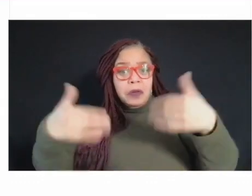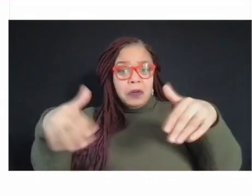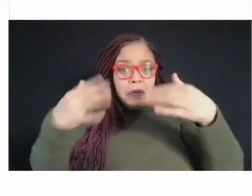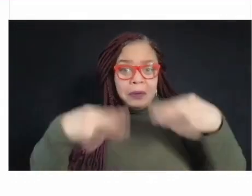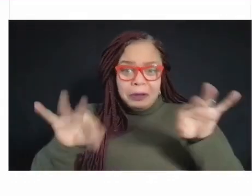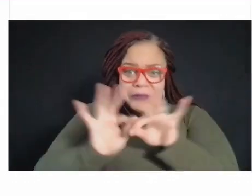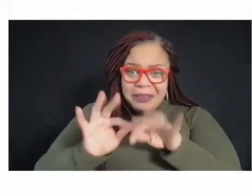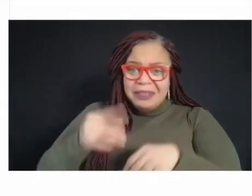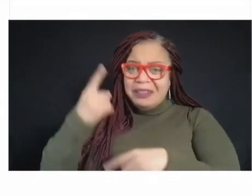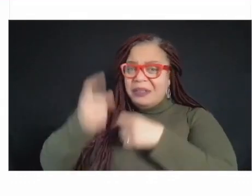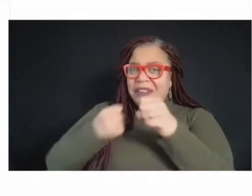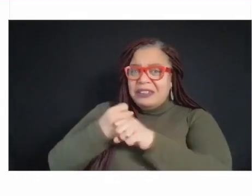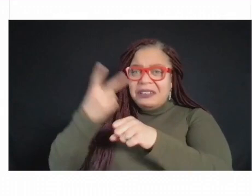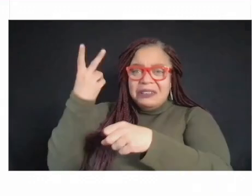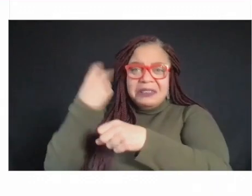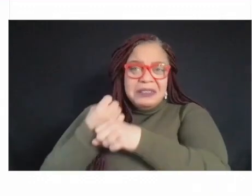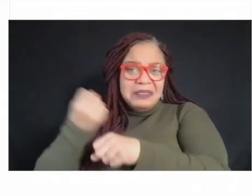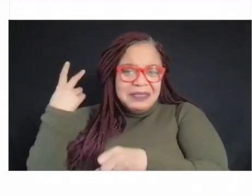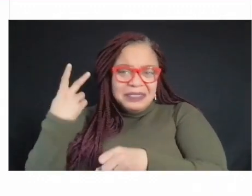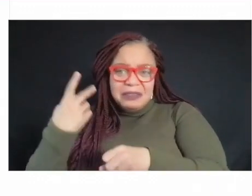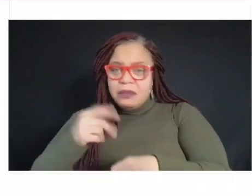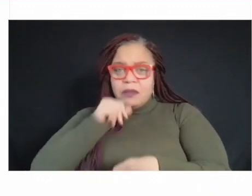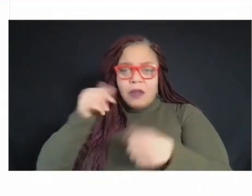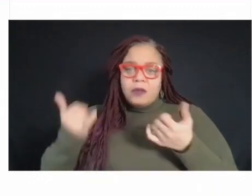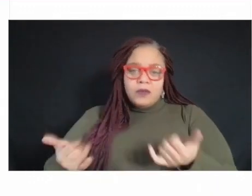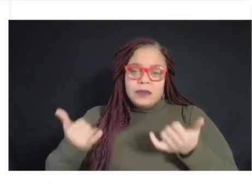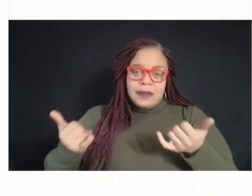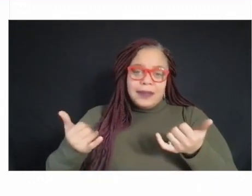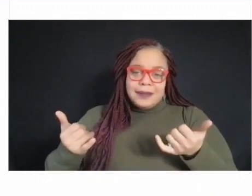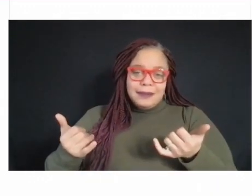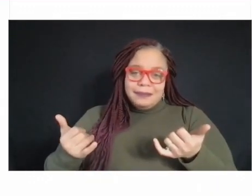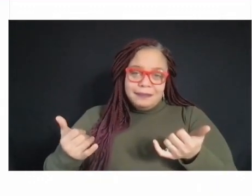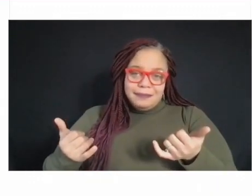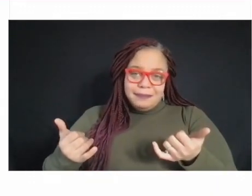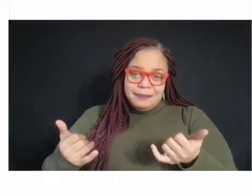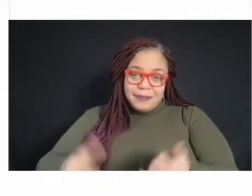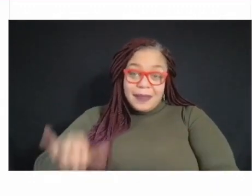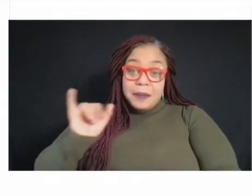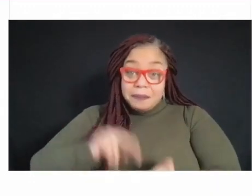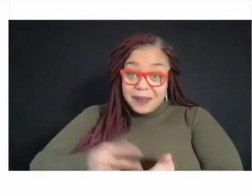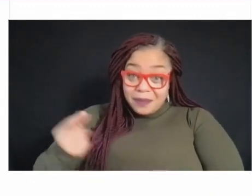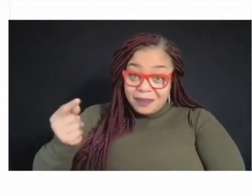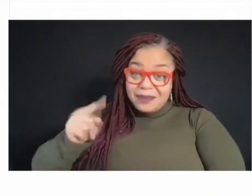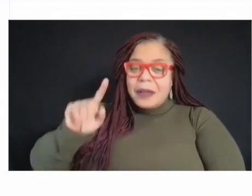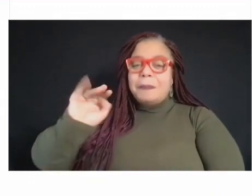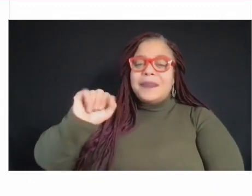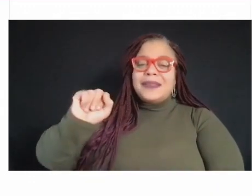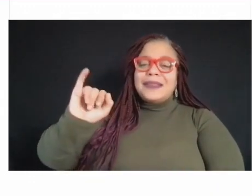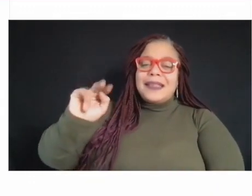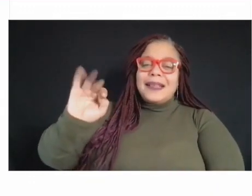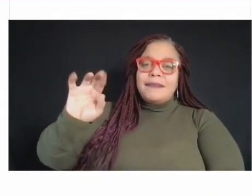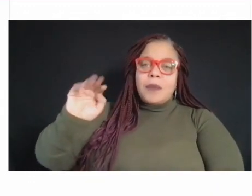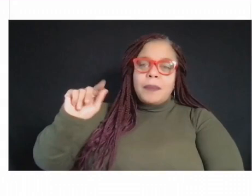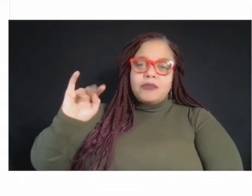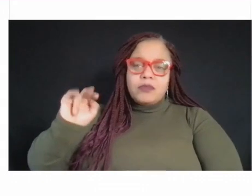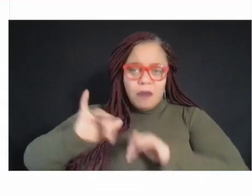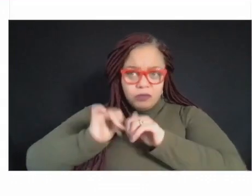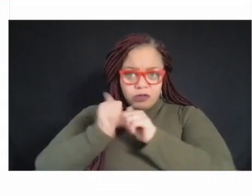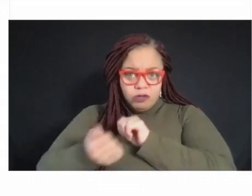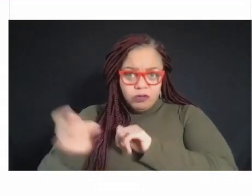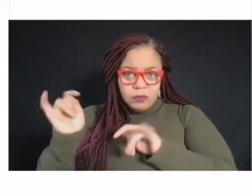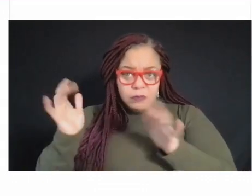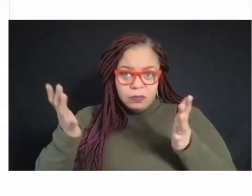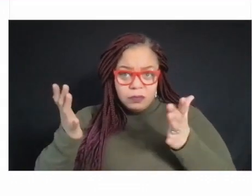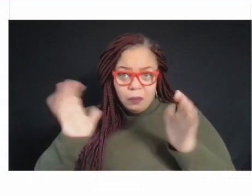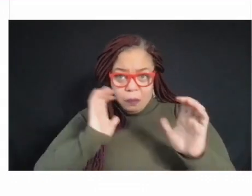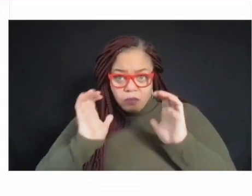that misinformation then in terms of what happened or how it changed and how do we communicate that? I would suggest that today the most